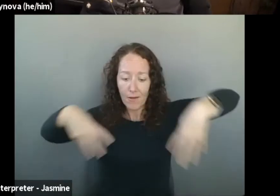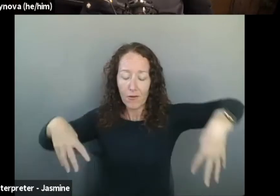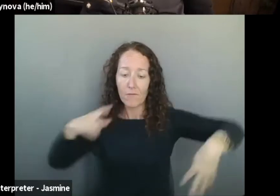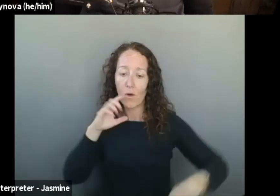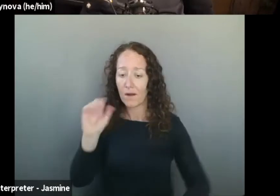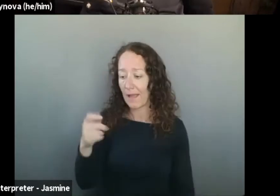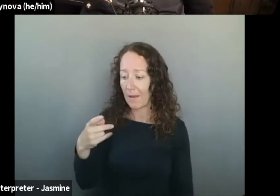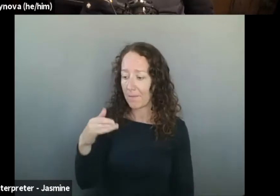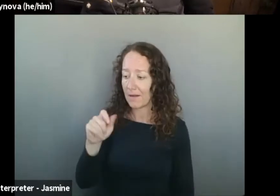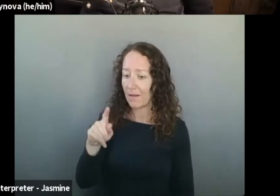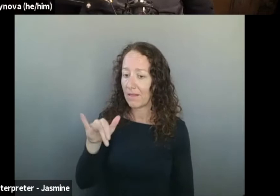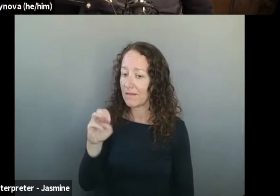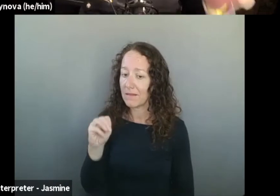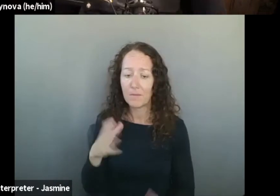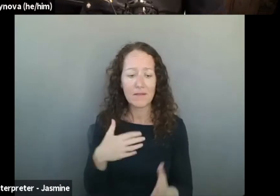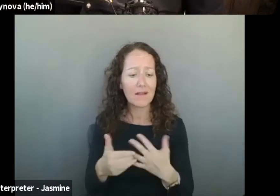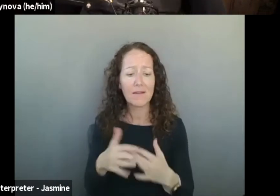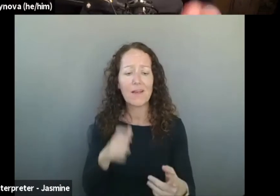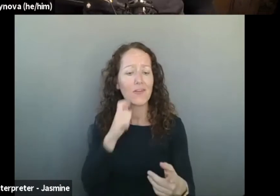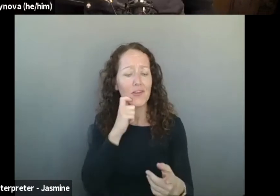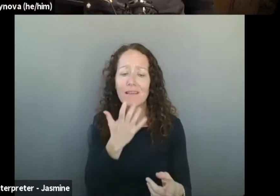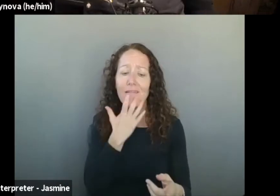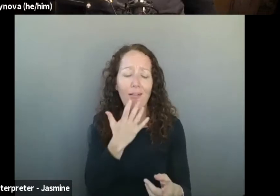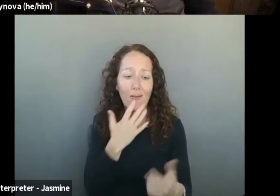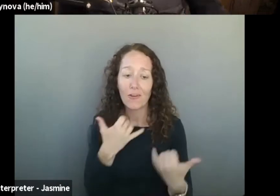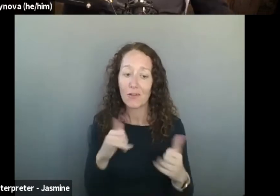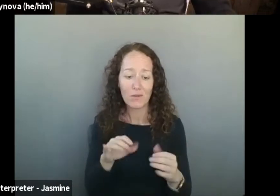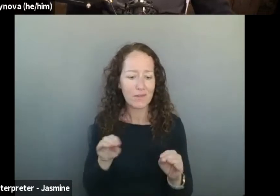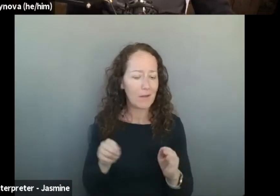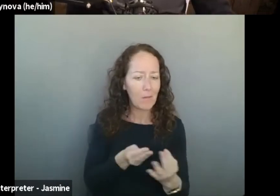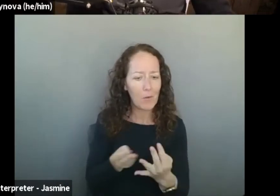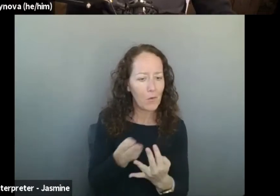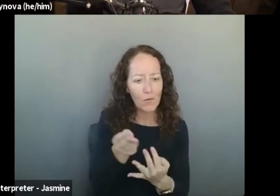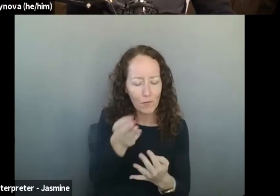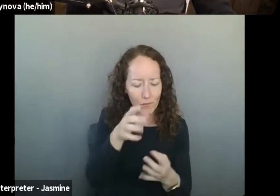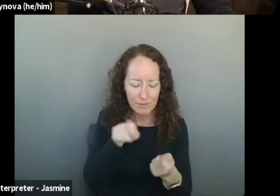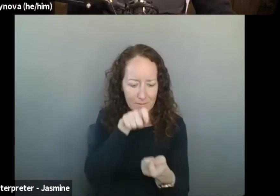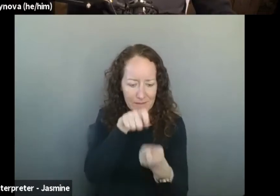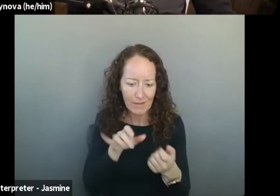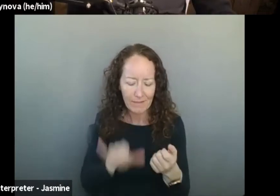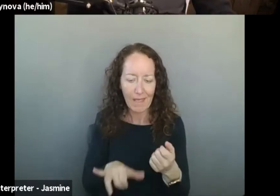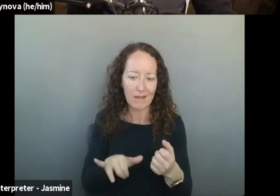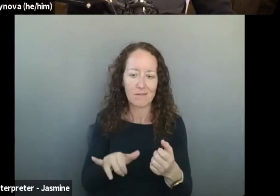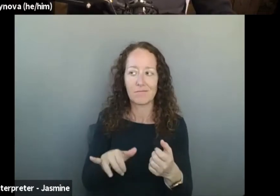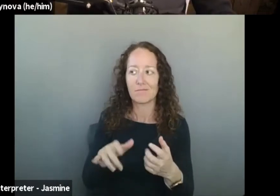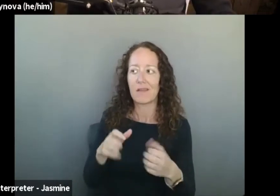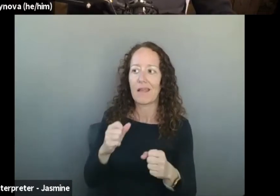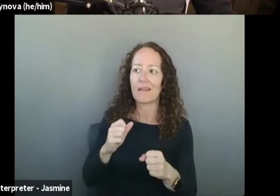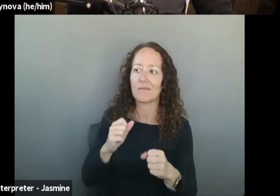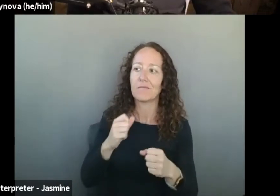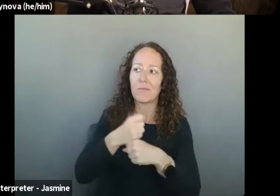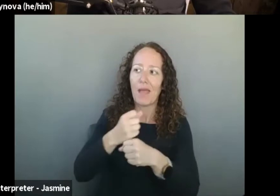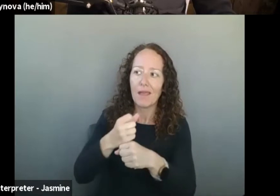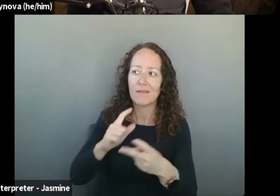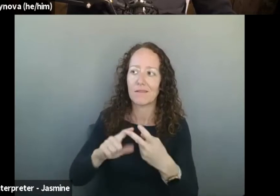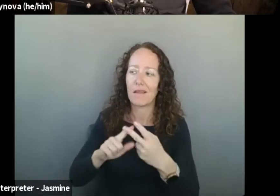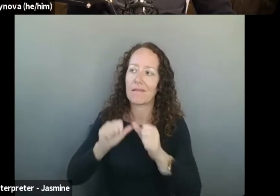You're still gonna move in a certain way that creates and sustains barriers for other folk.